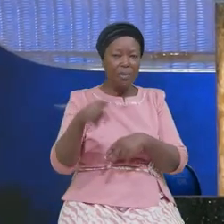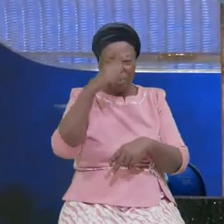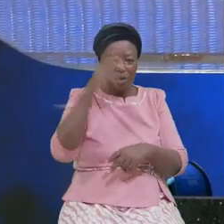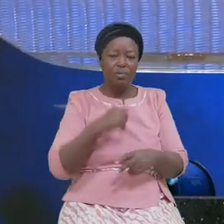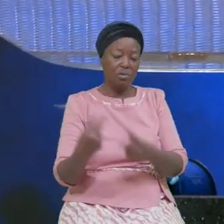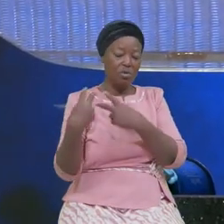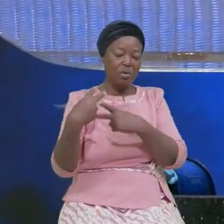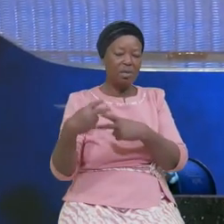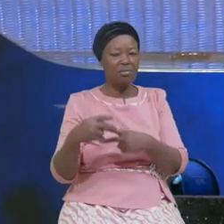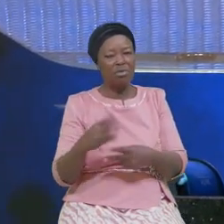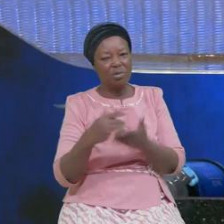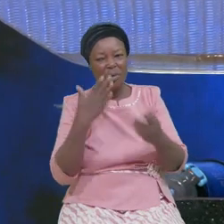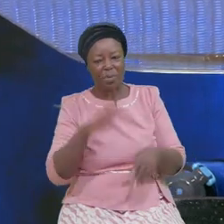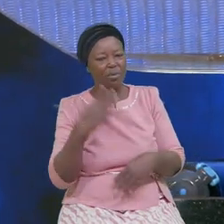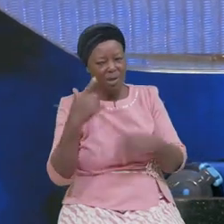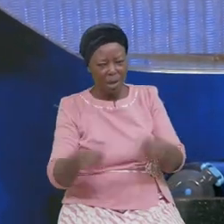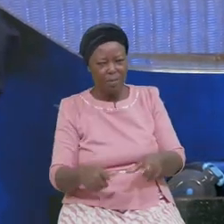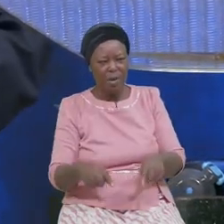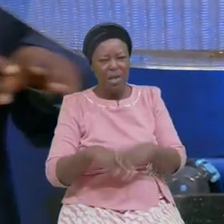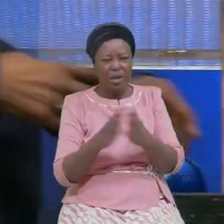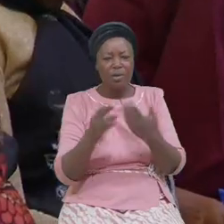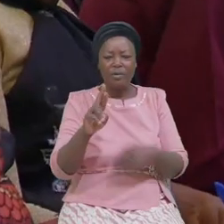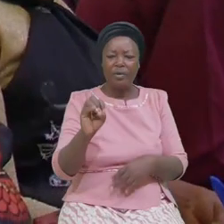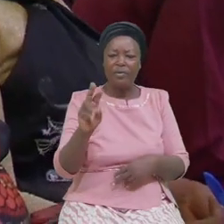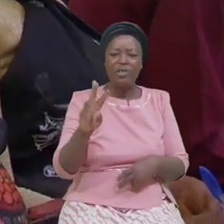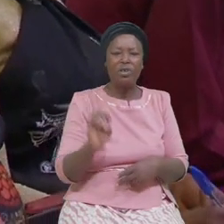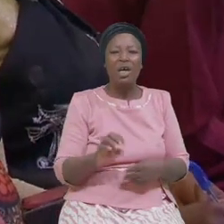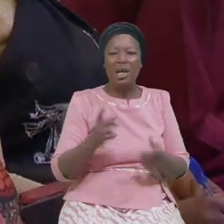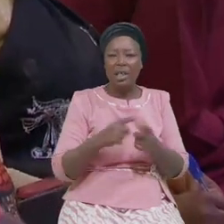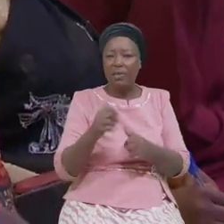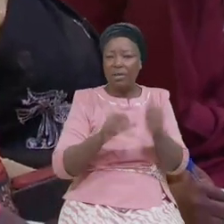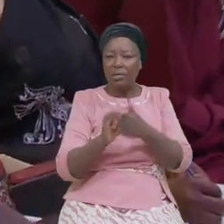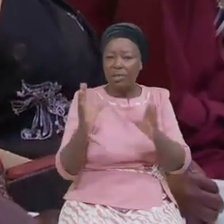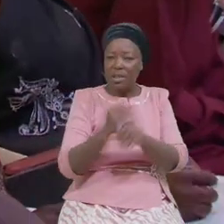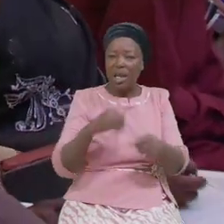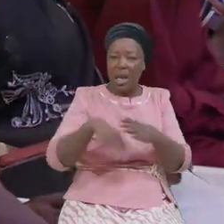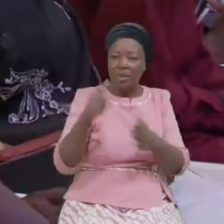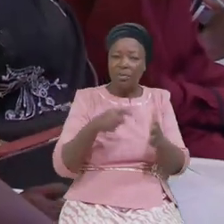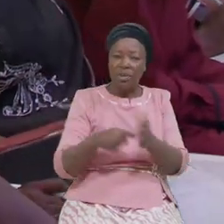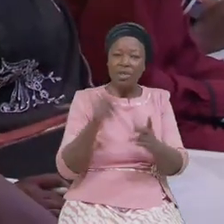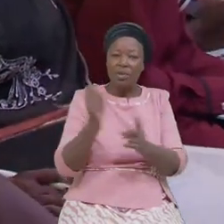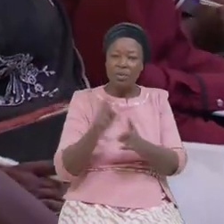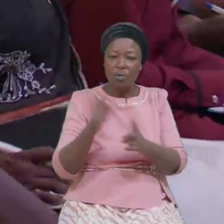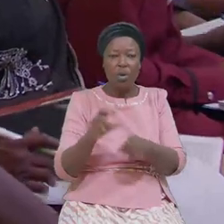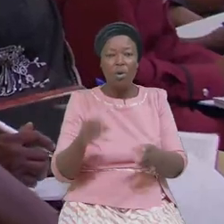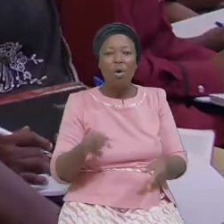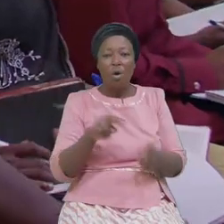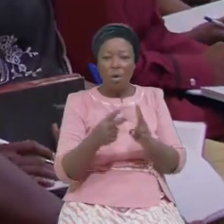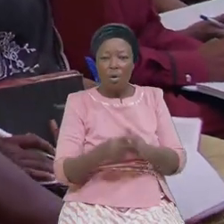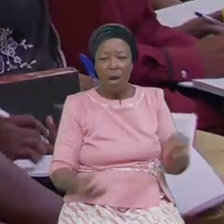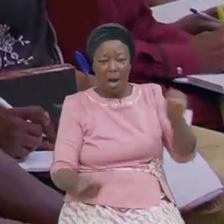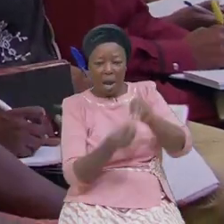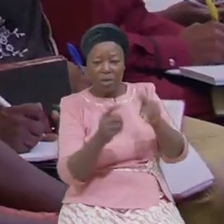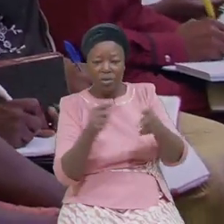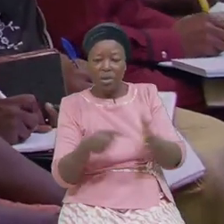That's Genesis, that's warning. Revelation, anyone that will take out of this word or add to this word of